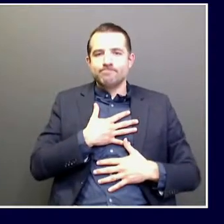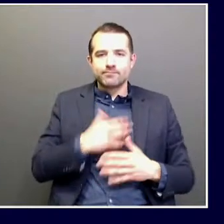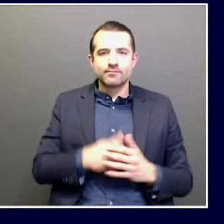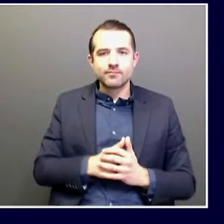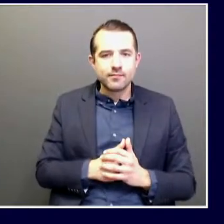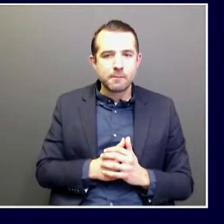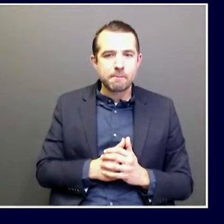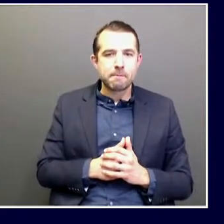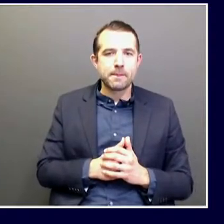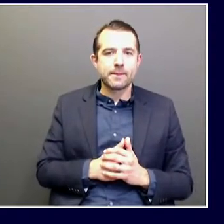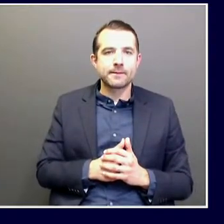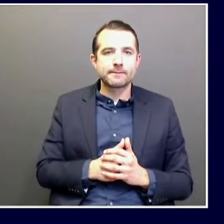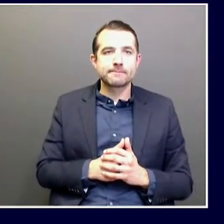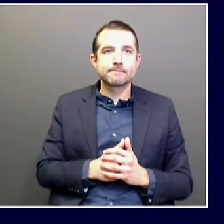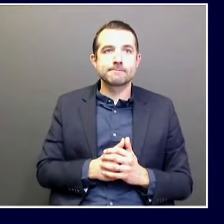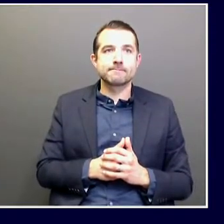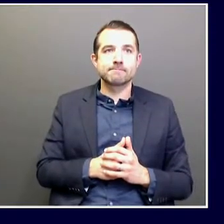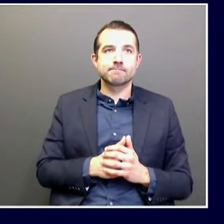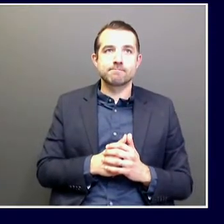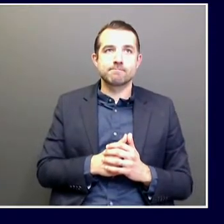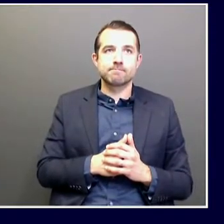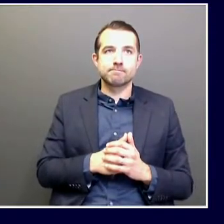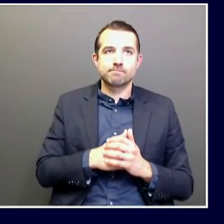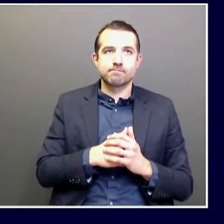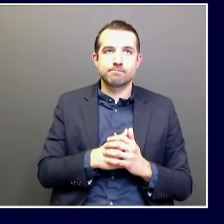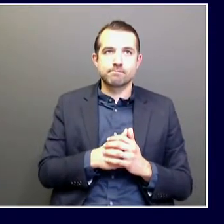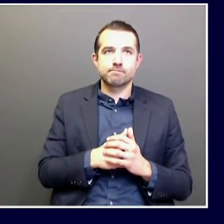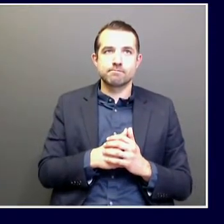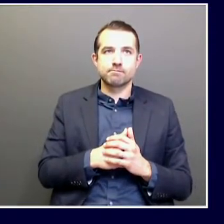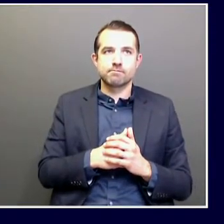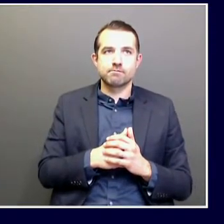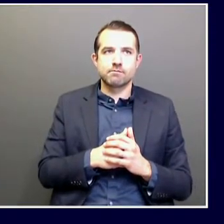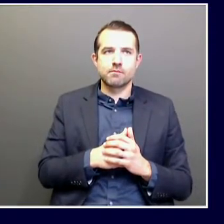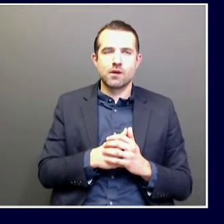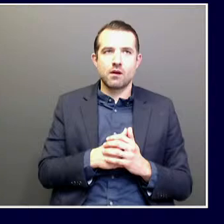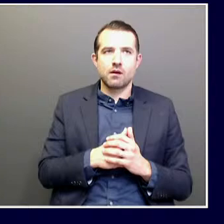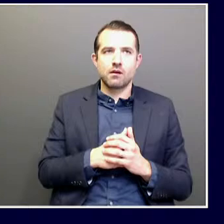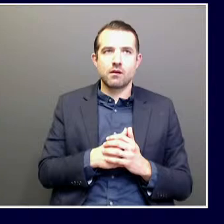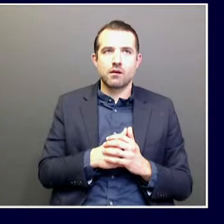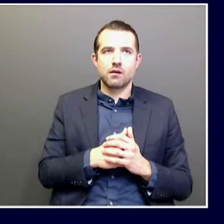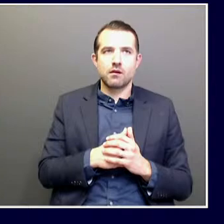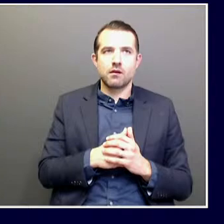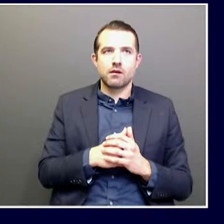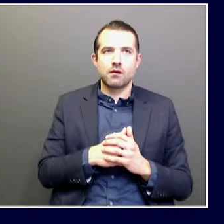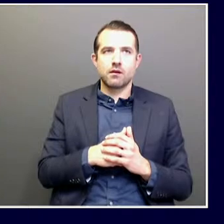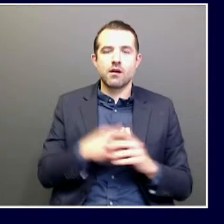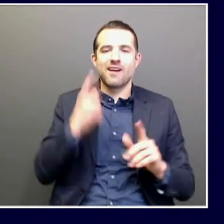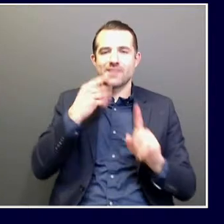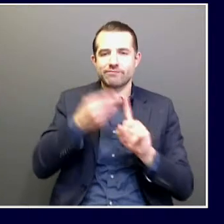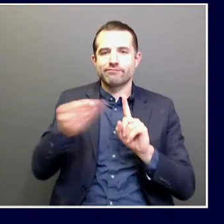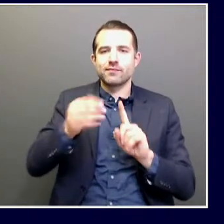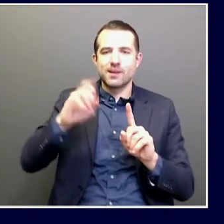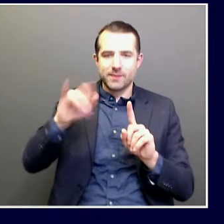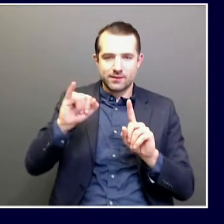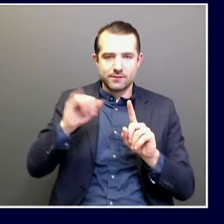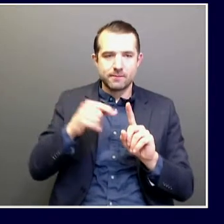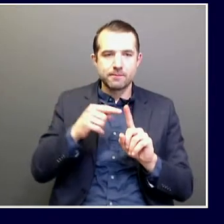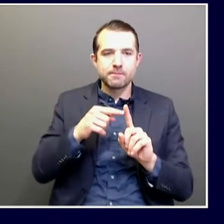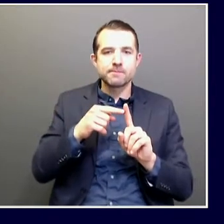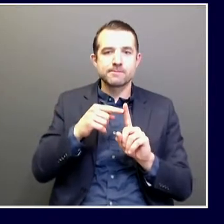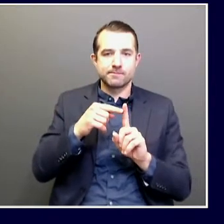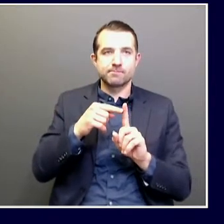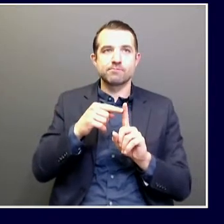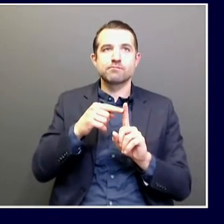we haven't talked about, but it's important. Outbreaks continue to happen, but the structure of those outbreaks is different now